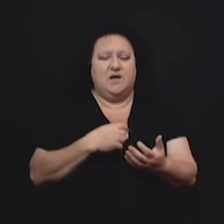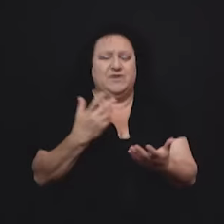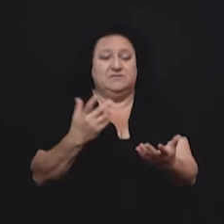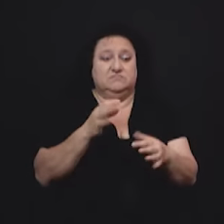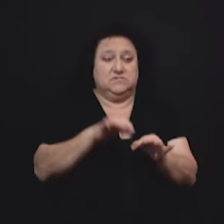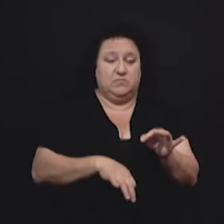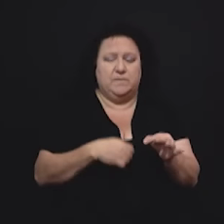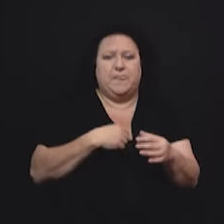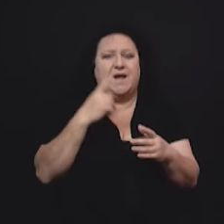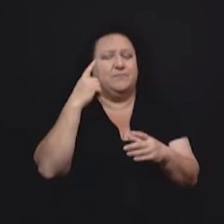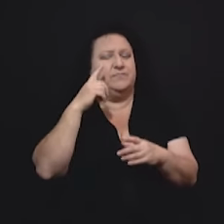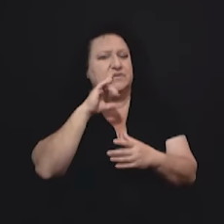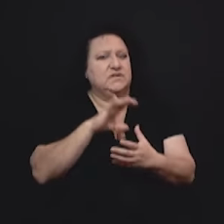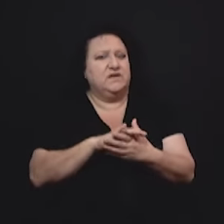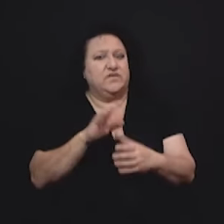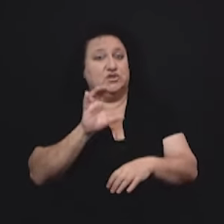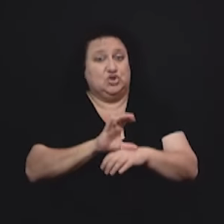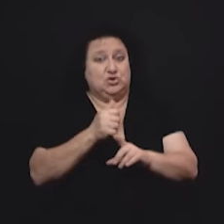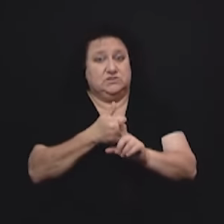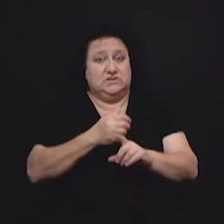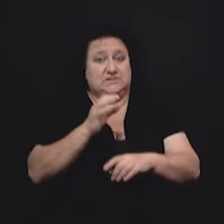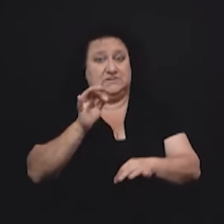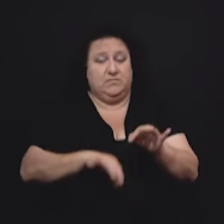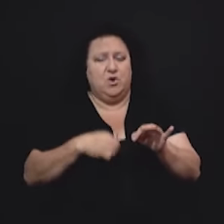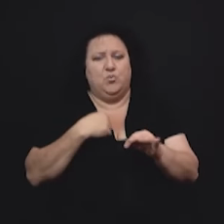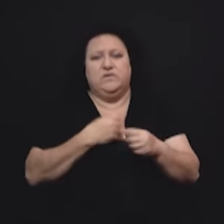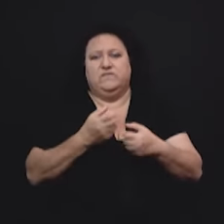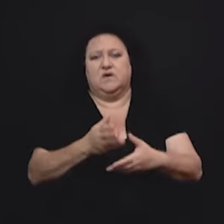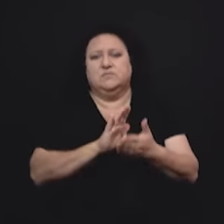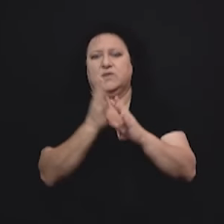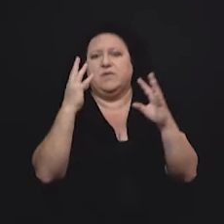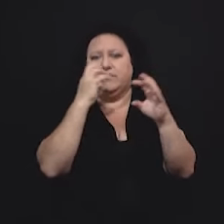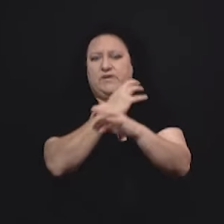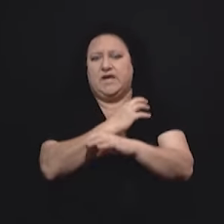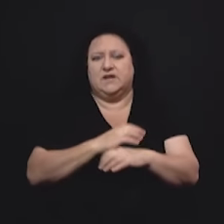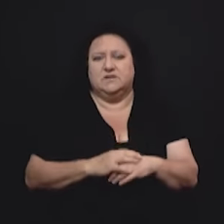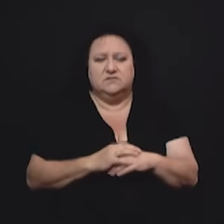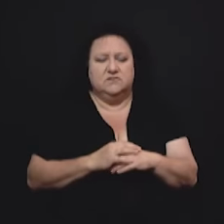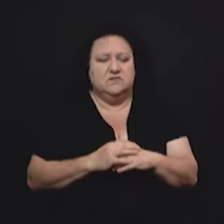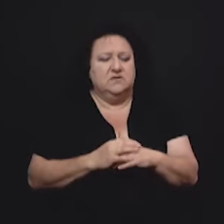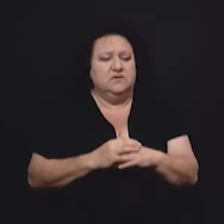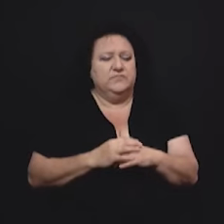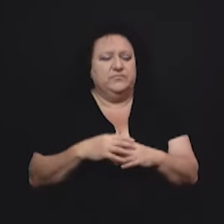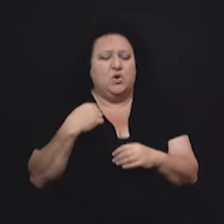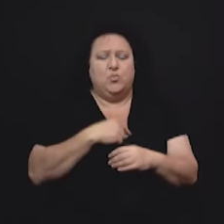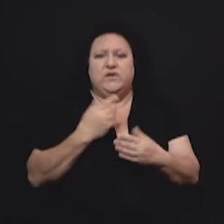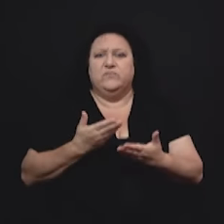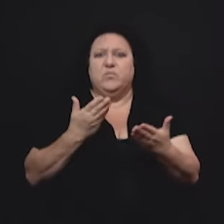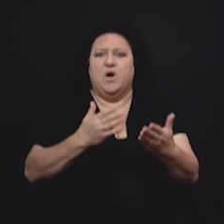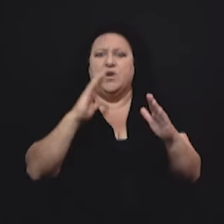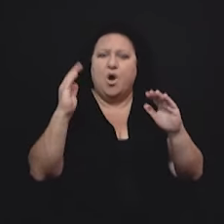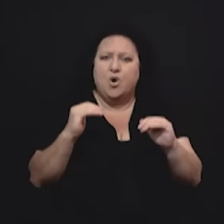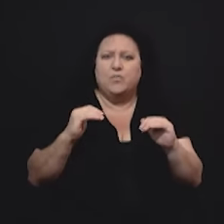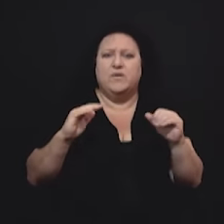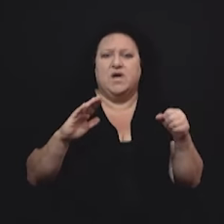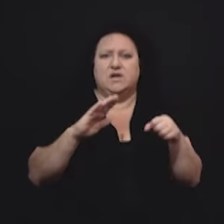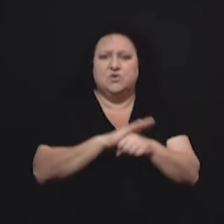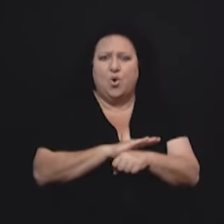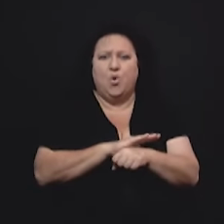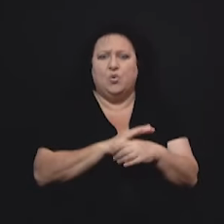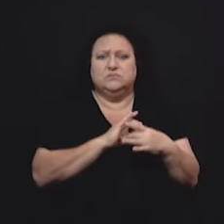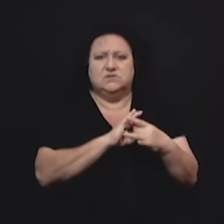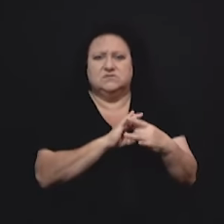simple church. We have complicated it. They brought hope and wholeness by being very, very simple.